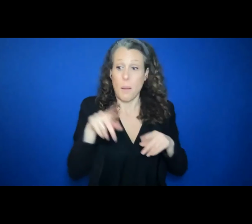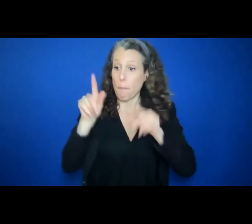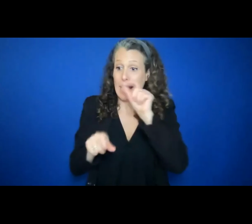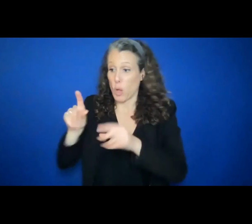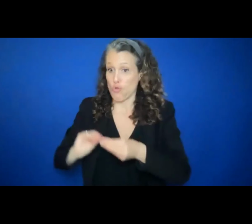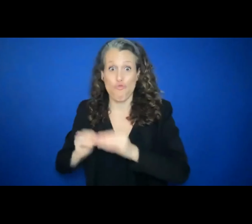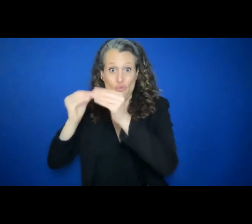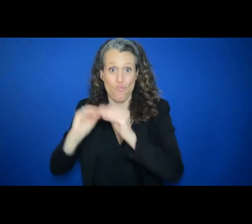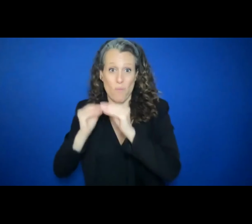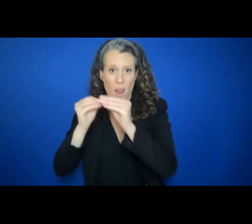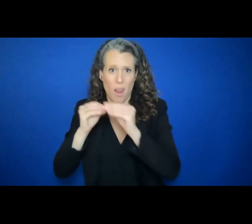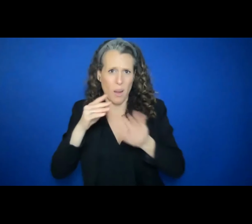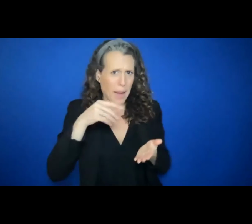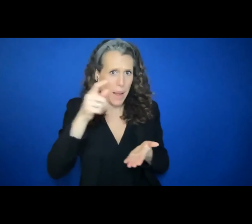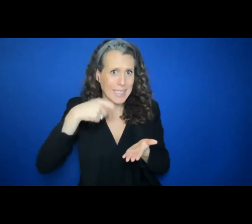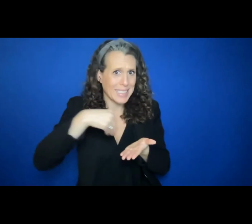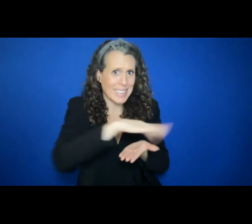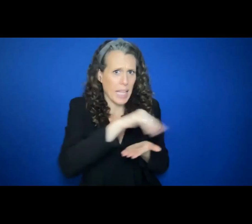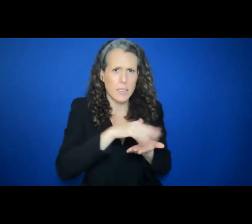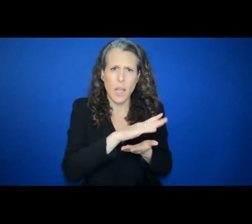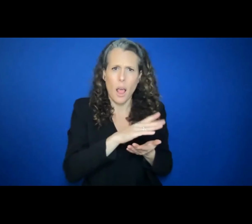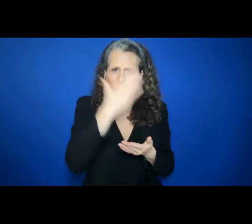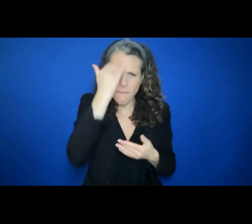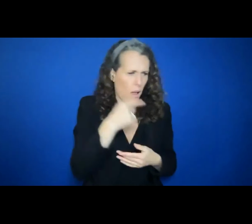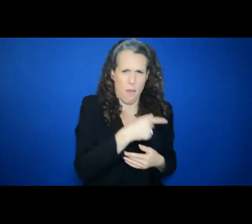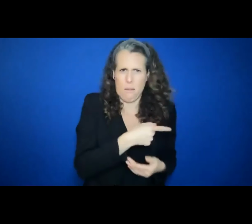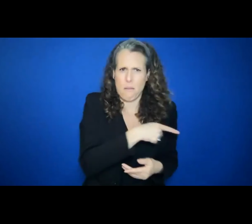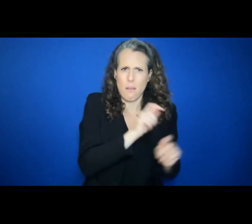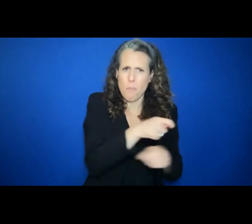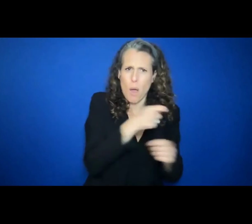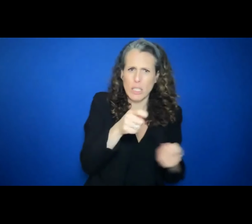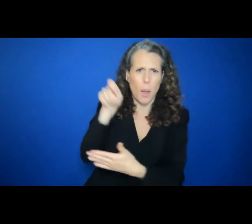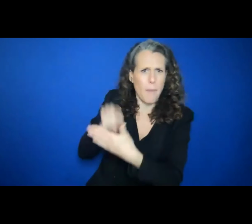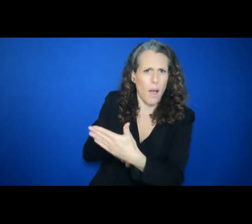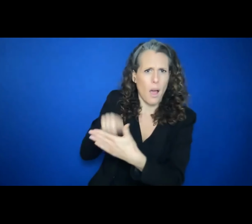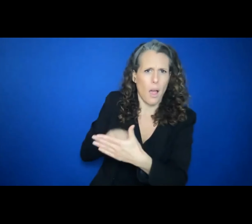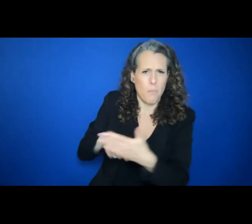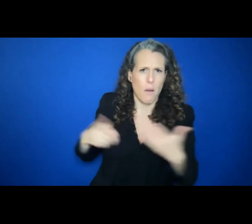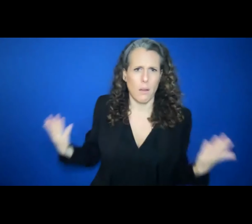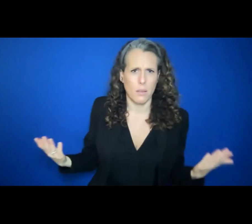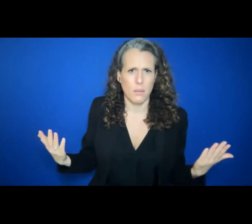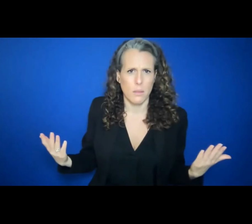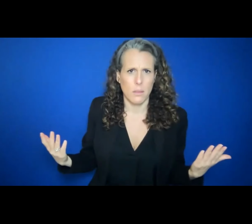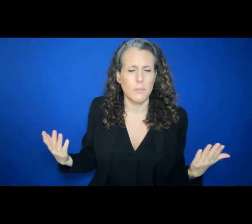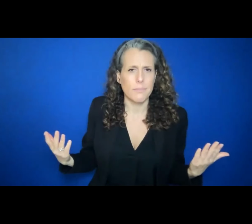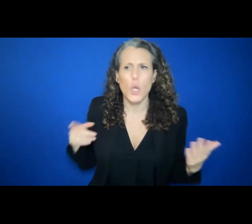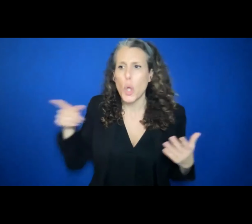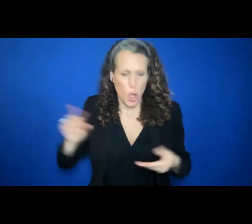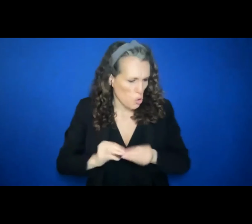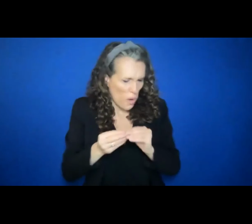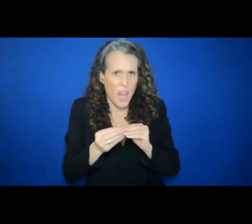why should anybody provide assistive technology for those people? Because after all, we look at technology in terms of